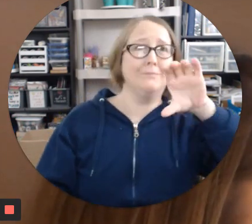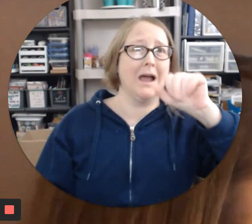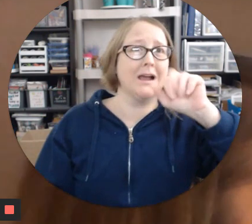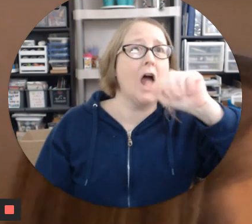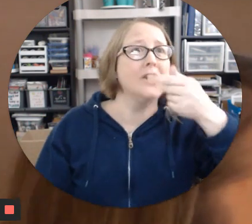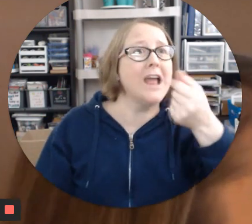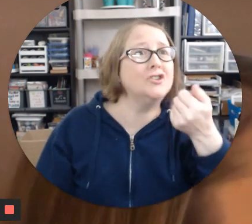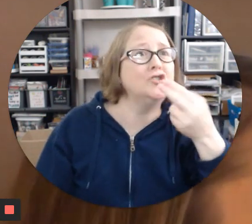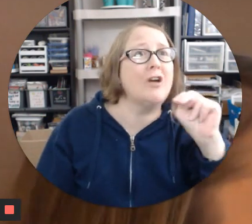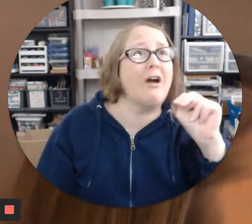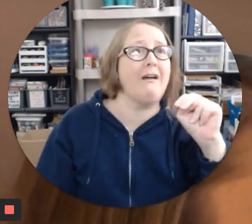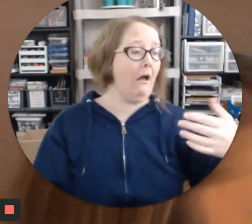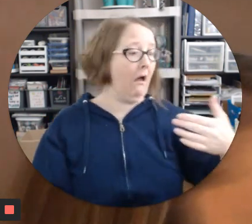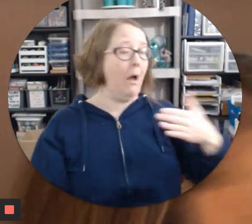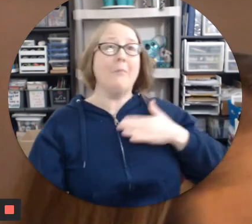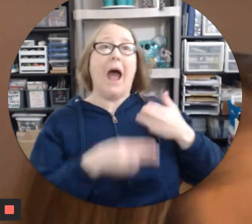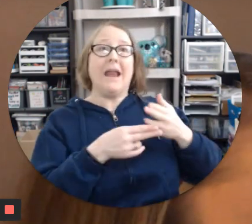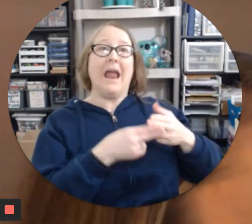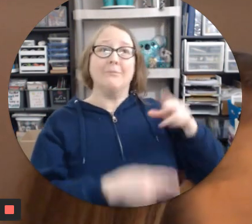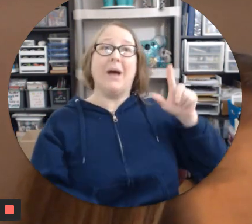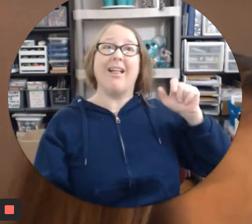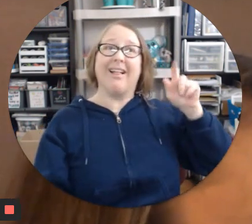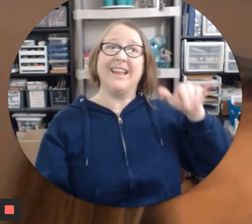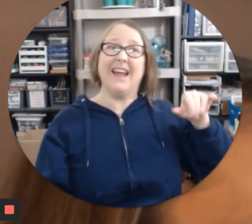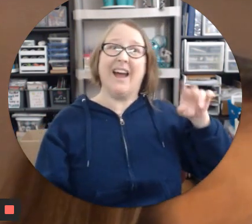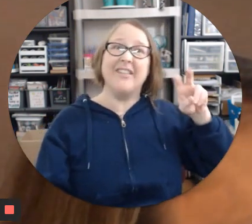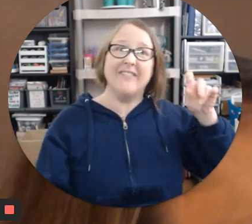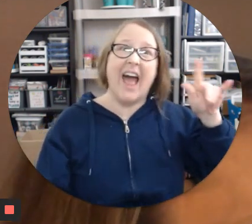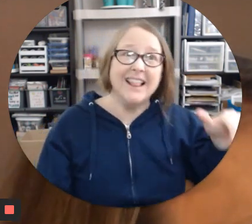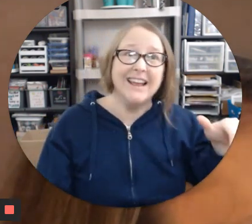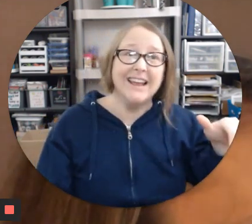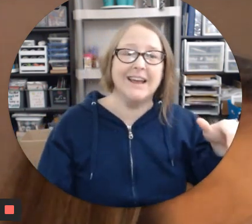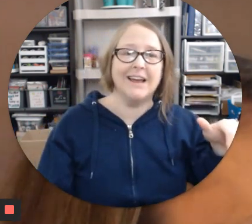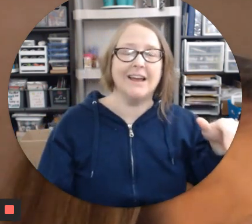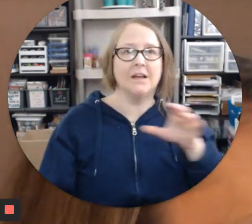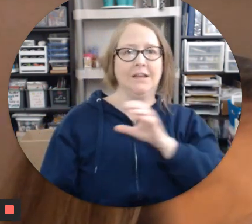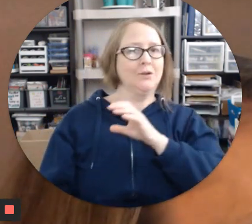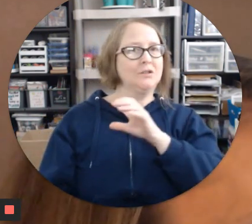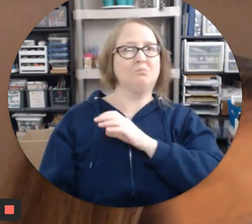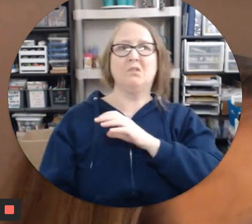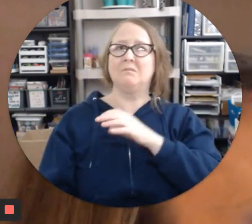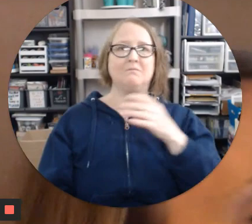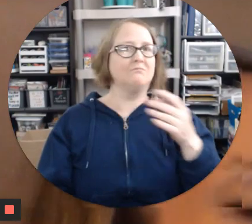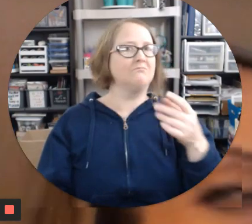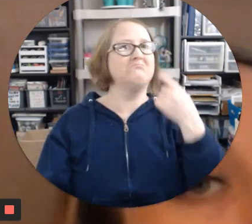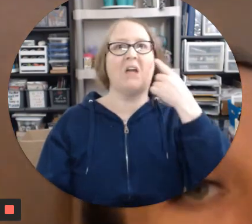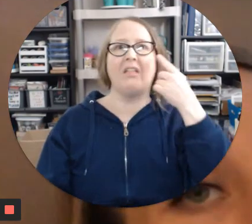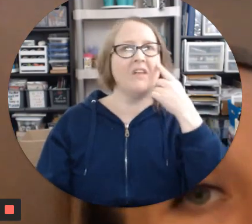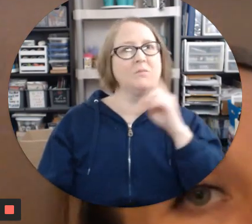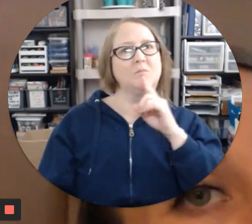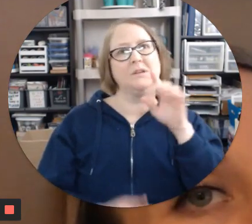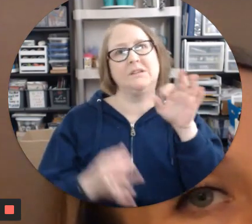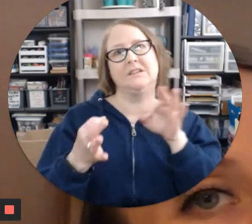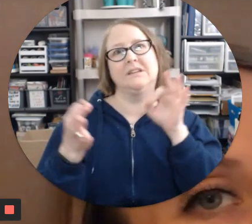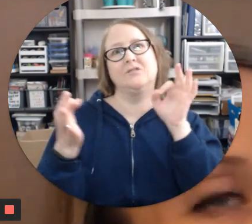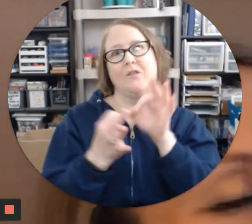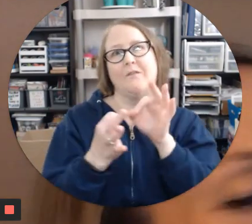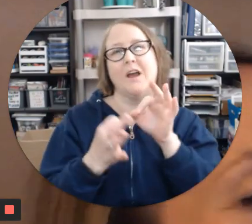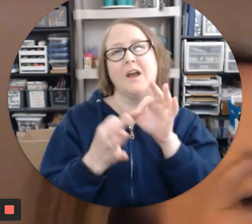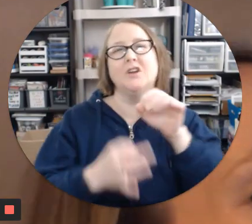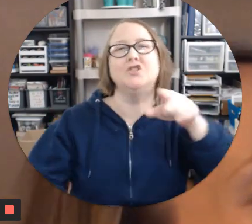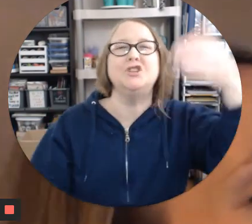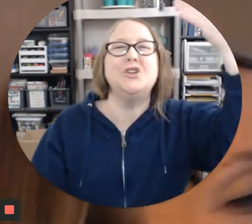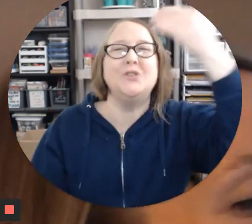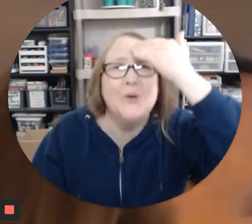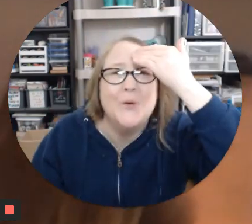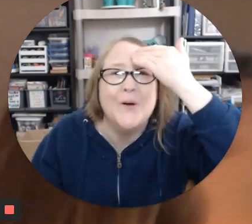name is Lily of the Valley," said Victoria. Chrysanthemum did not think her name was absolutely perfect. She knew it.